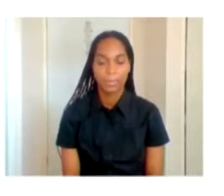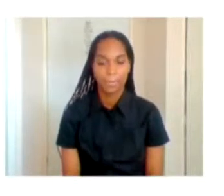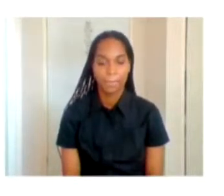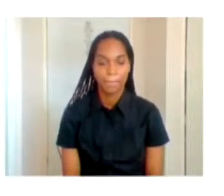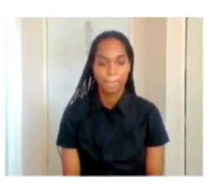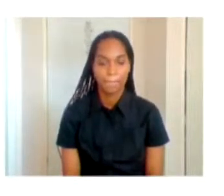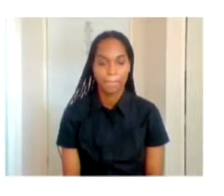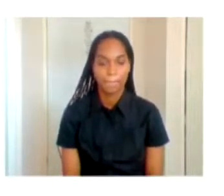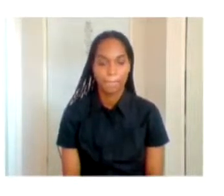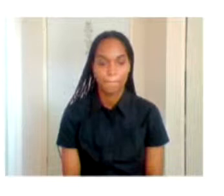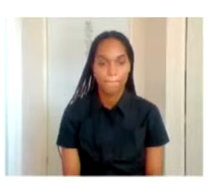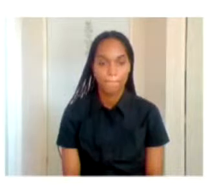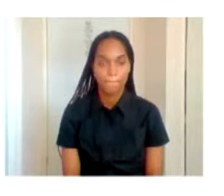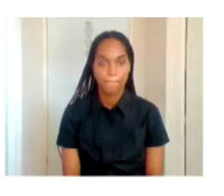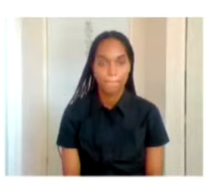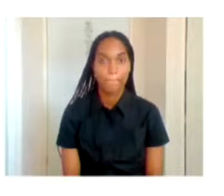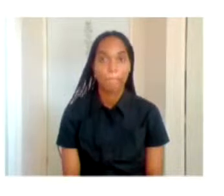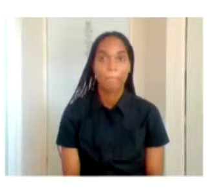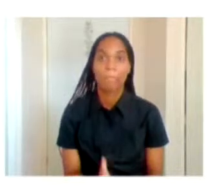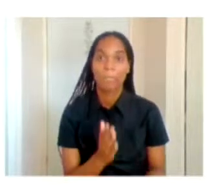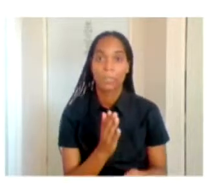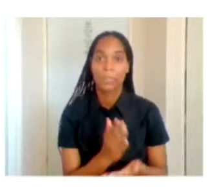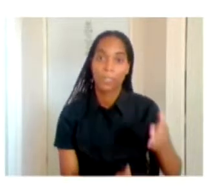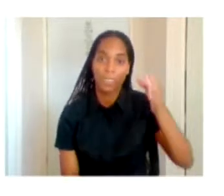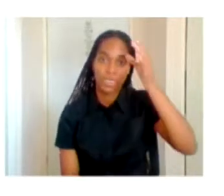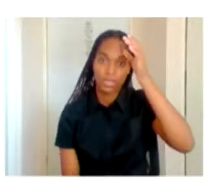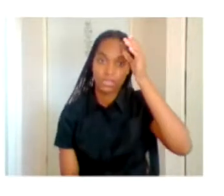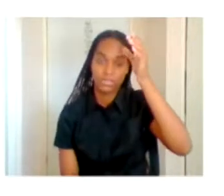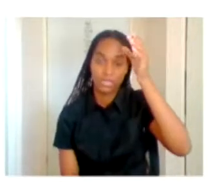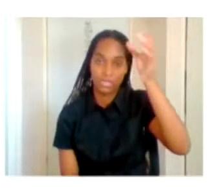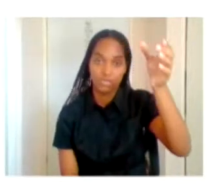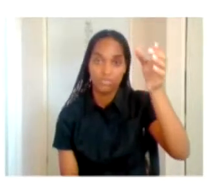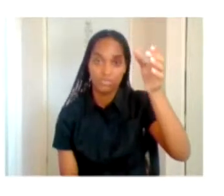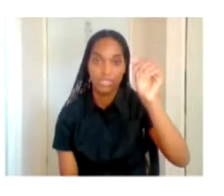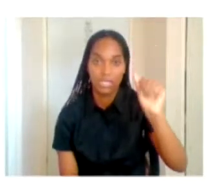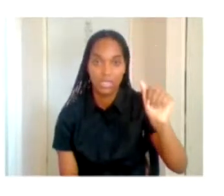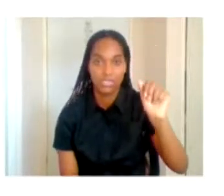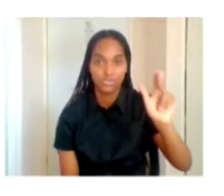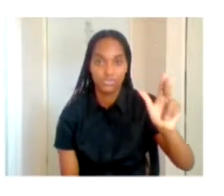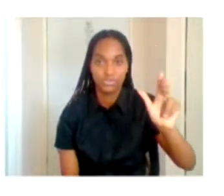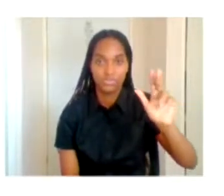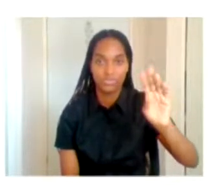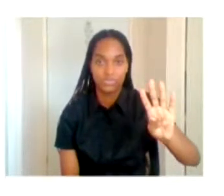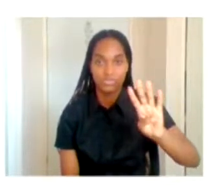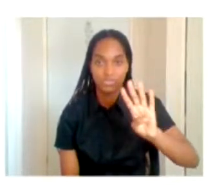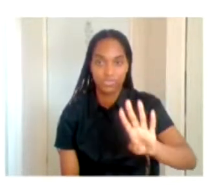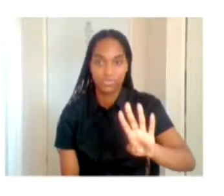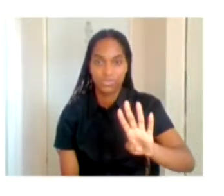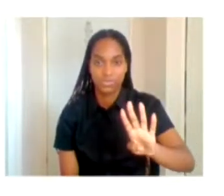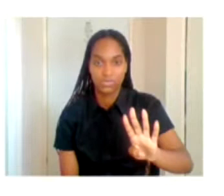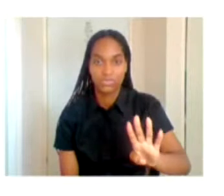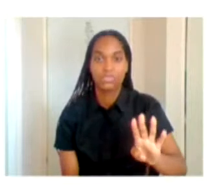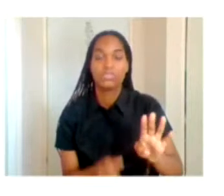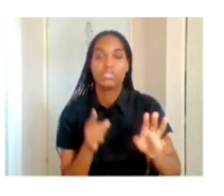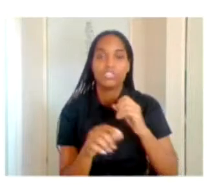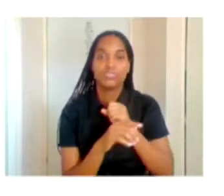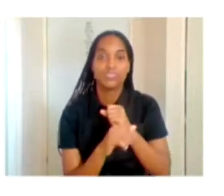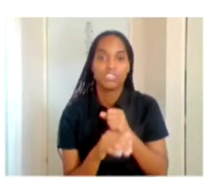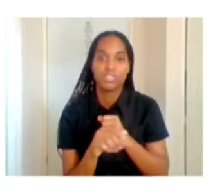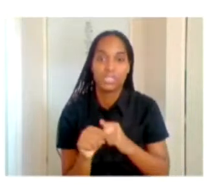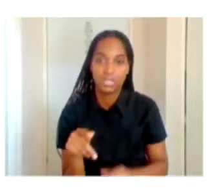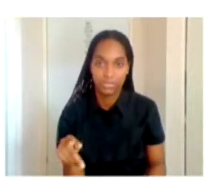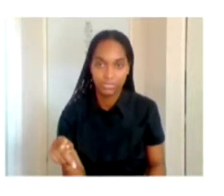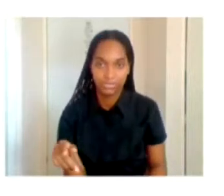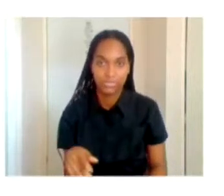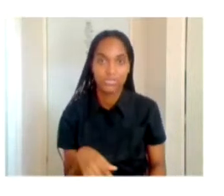So some of the fundamental concepts in A344 in the interactive standard is the broadcast application. You'll hear that, the